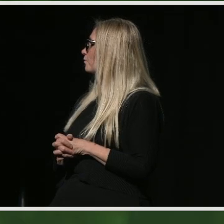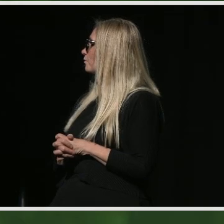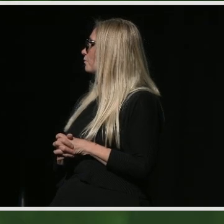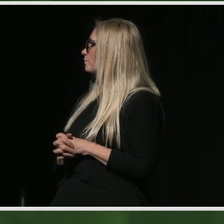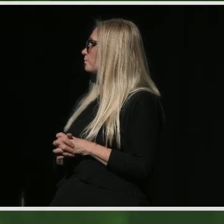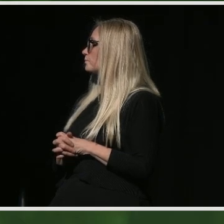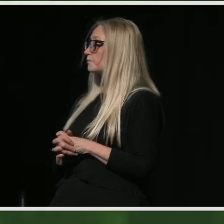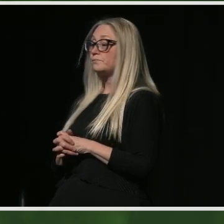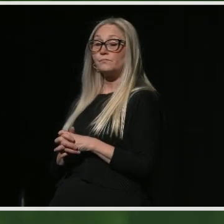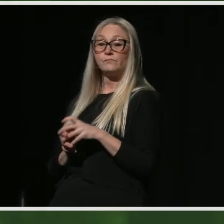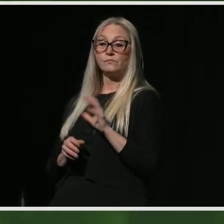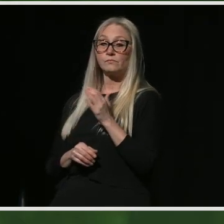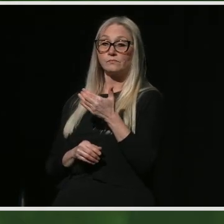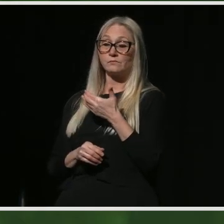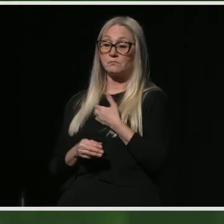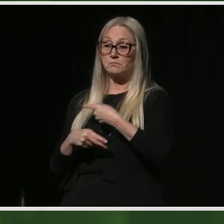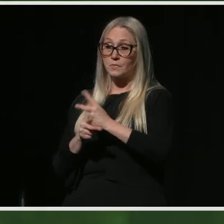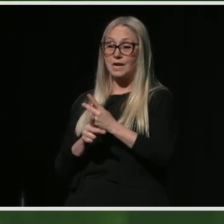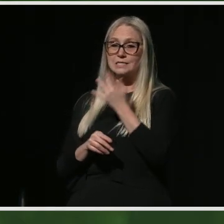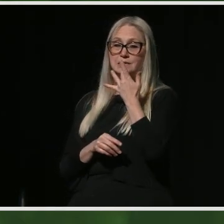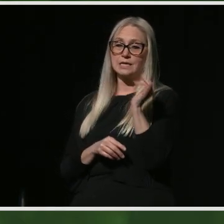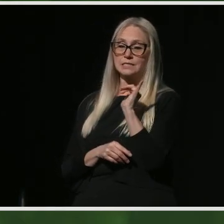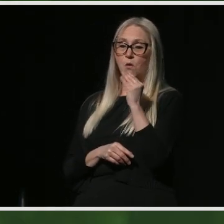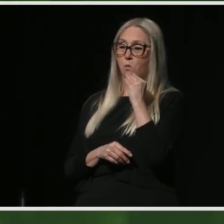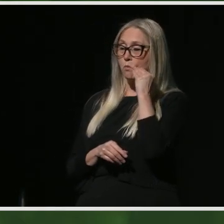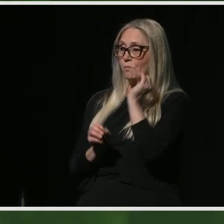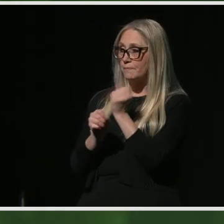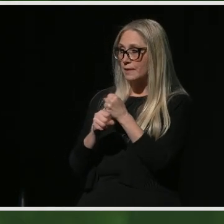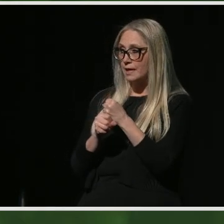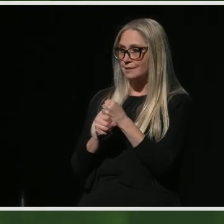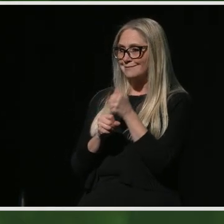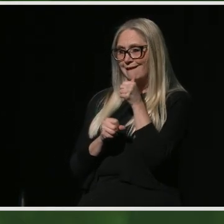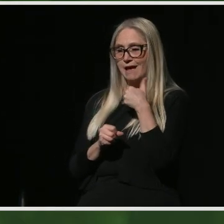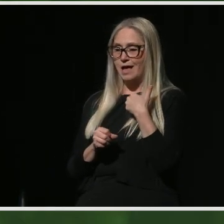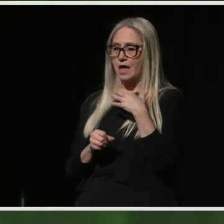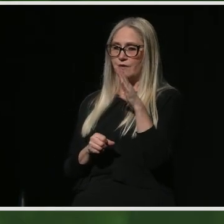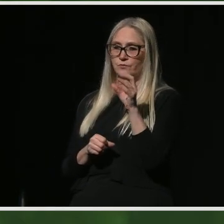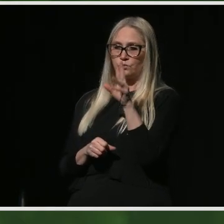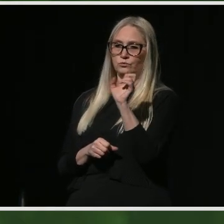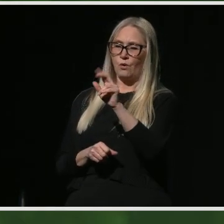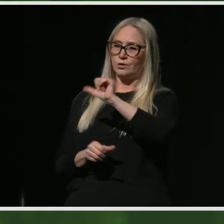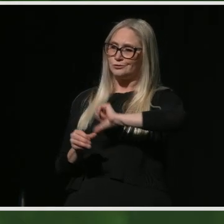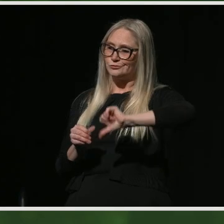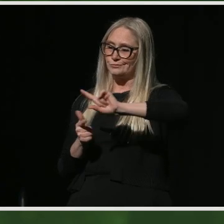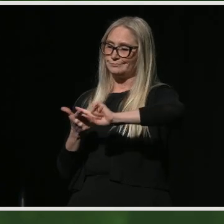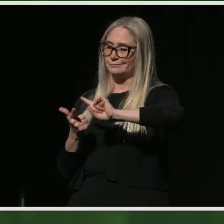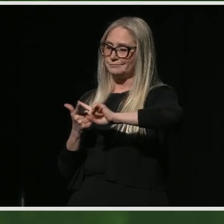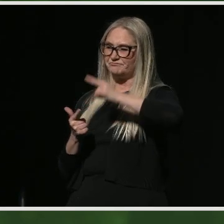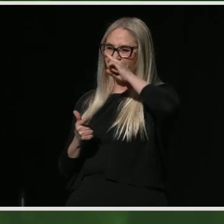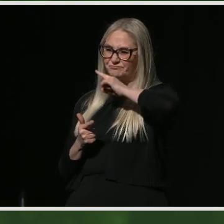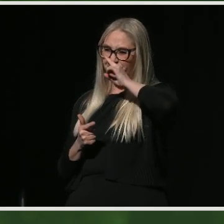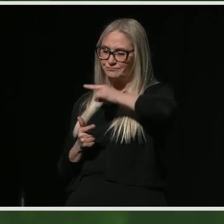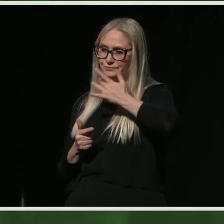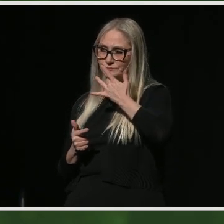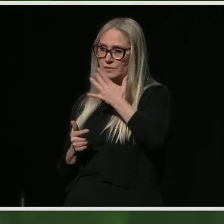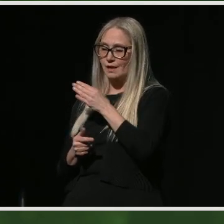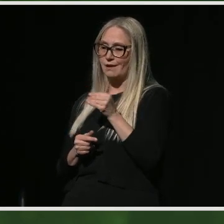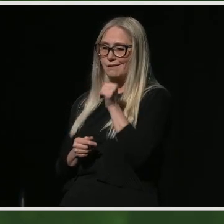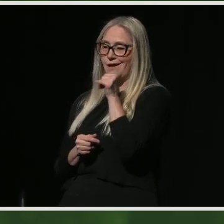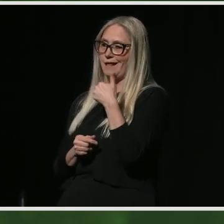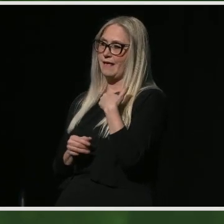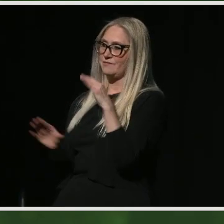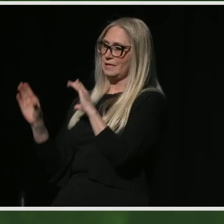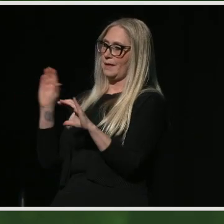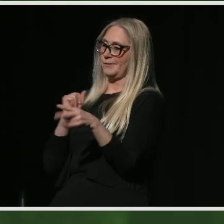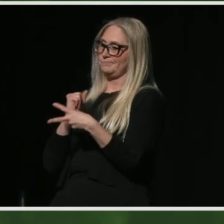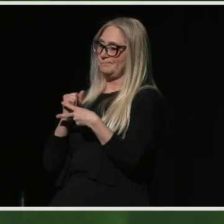Whipnotic tastes more like homemade whipped cream. It's free from corn syrups, artificial flavoring, and long chemical preservatives.